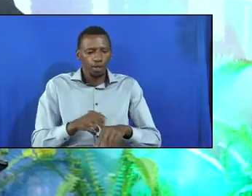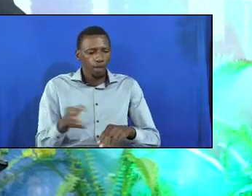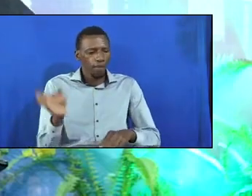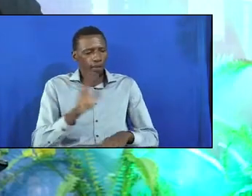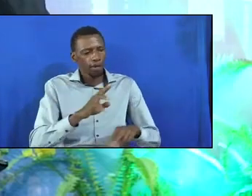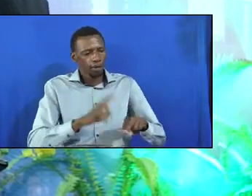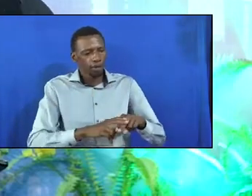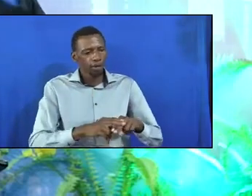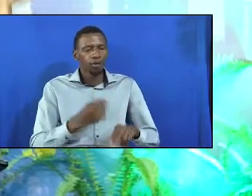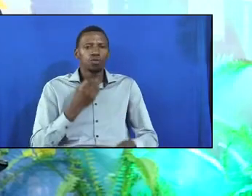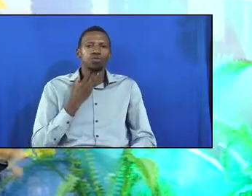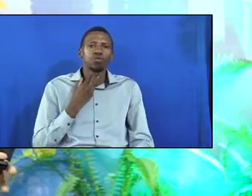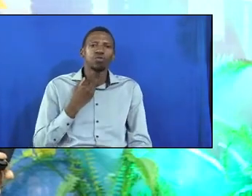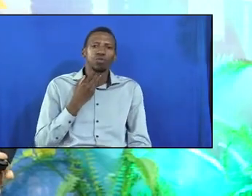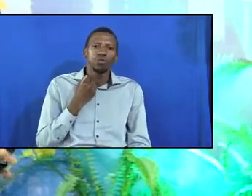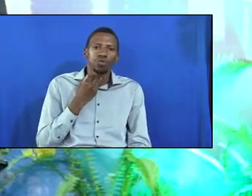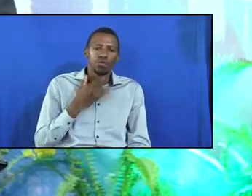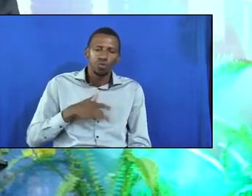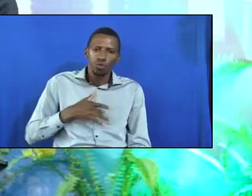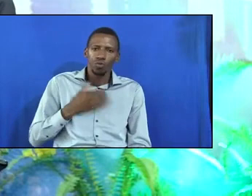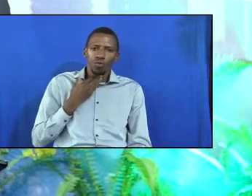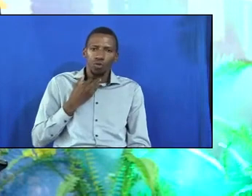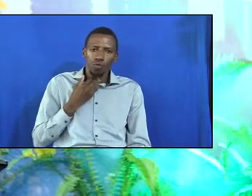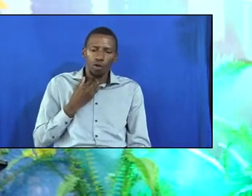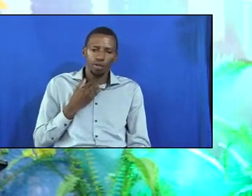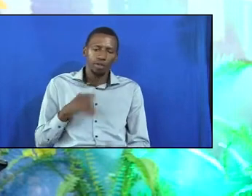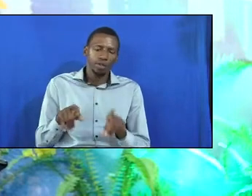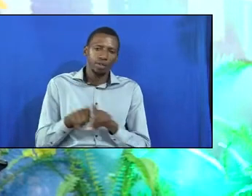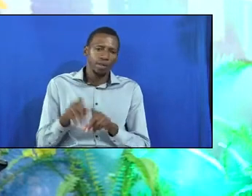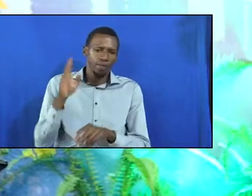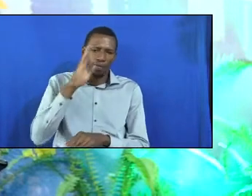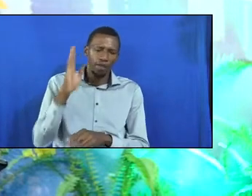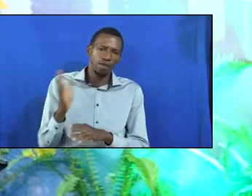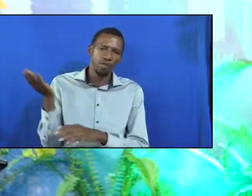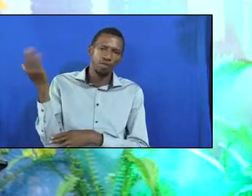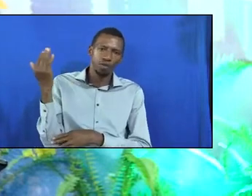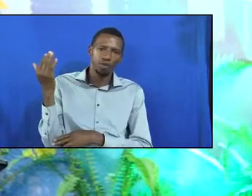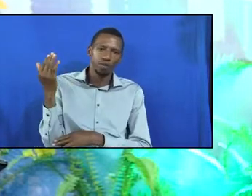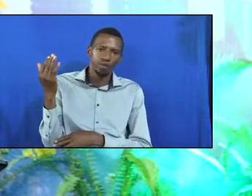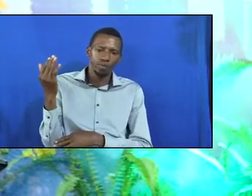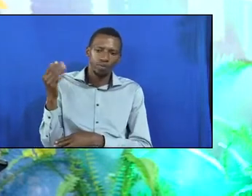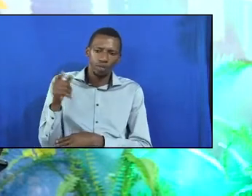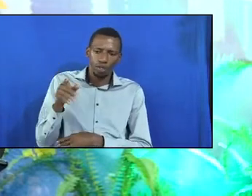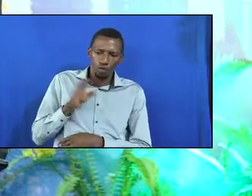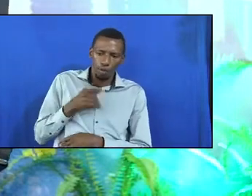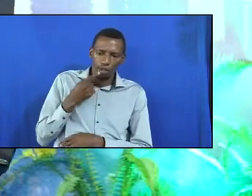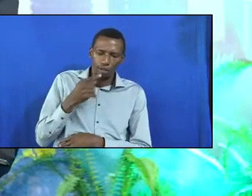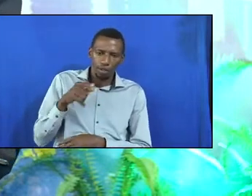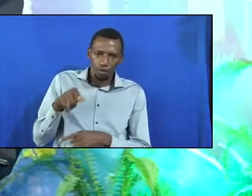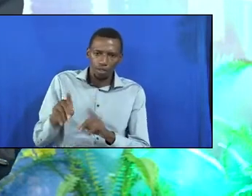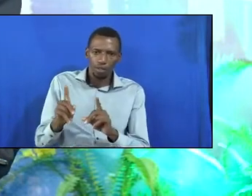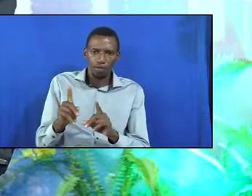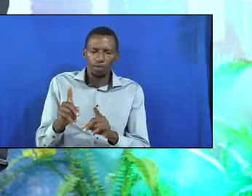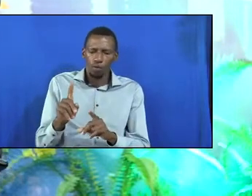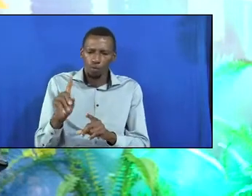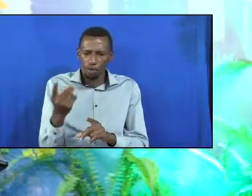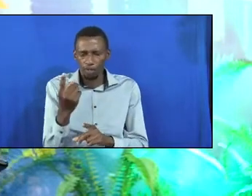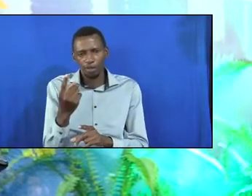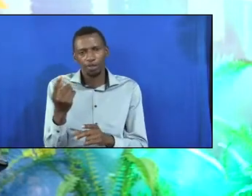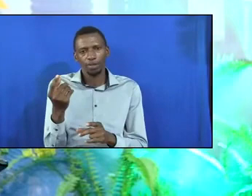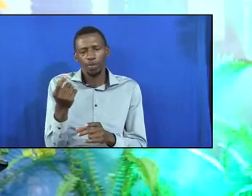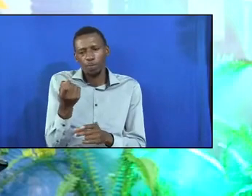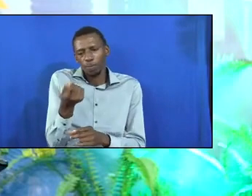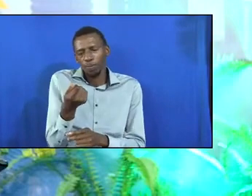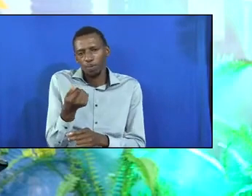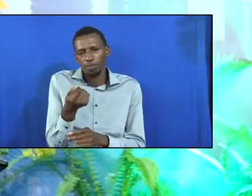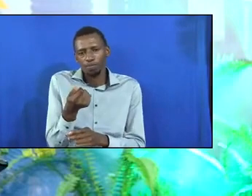came to her like never before. Then she said to herself, just only this one time. She reached out again to that